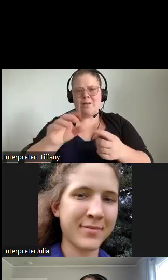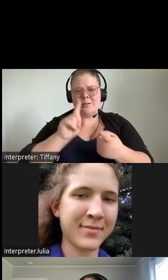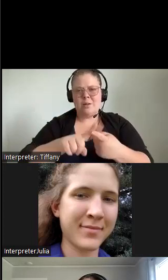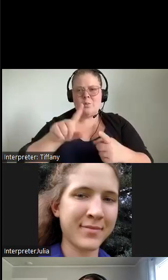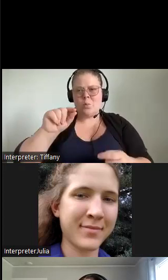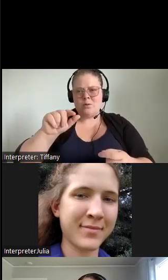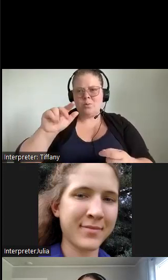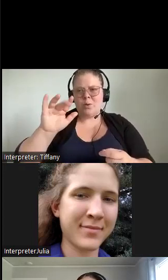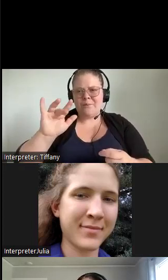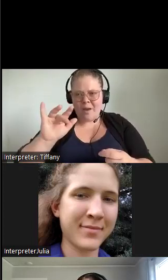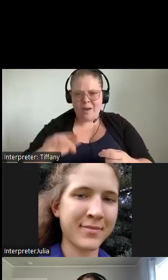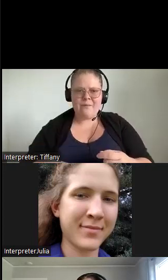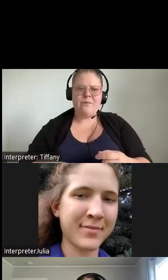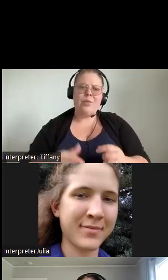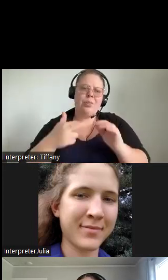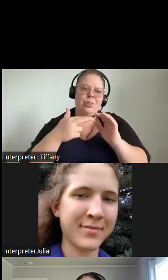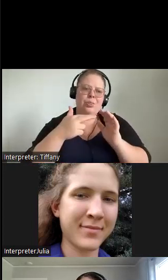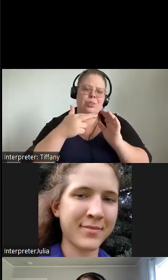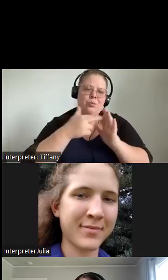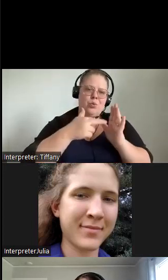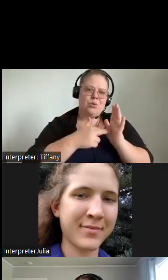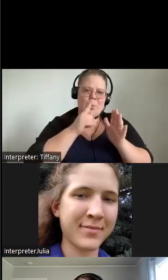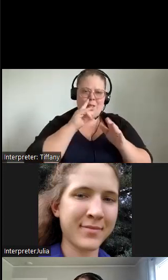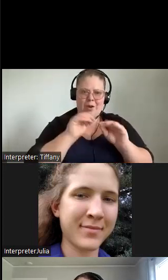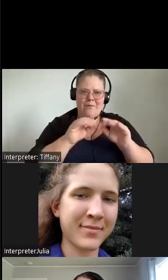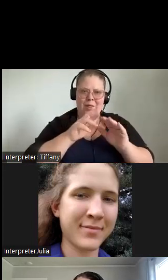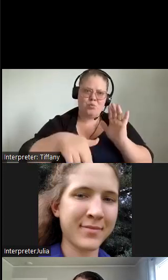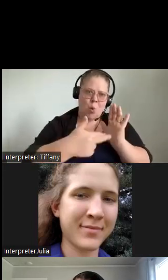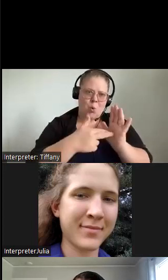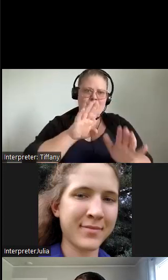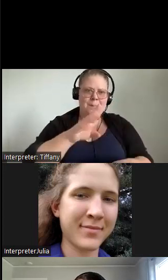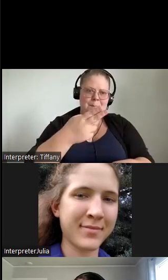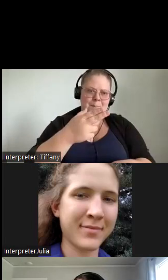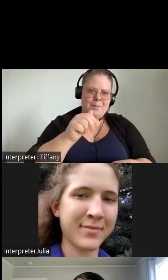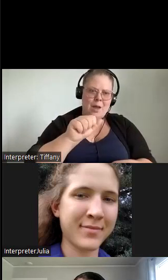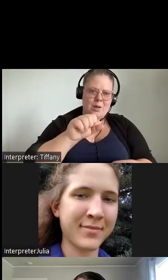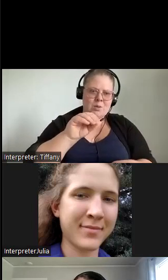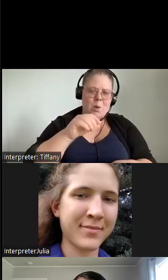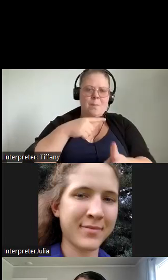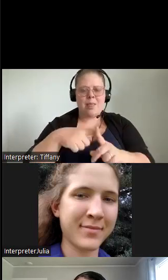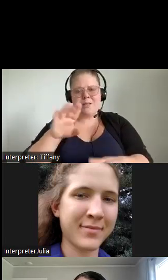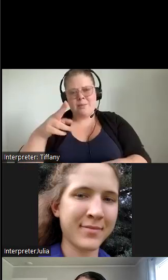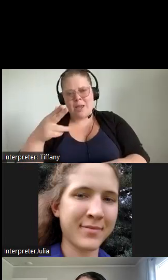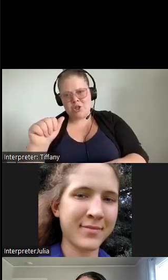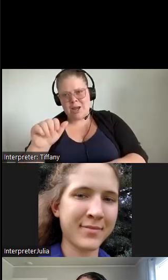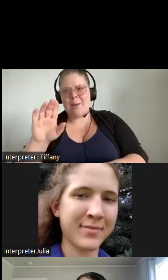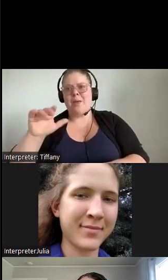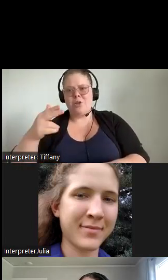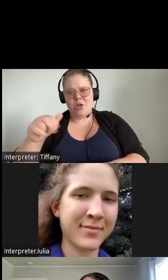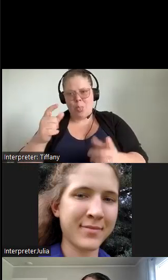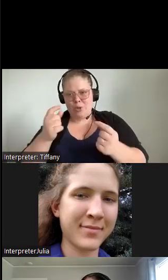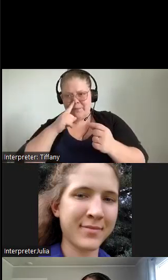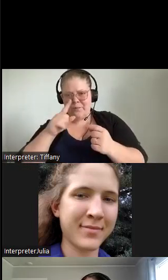will clarify the role of BHAs and the BHA in what the BHA will be doing for care coordination, as well